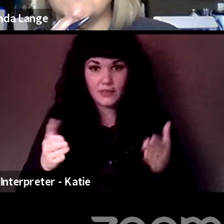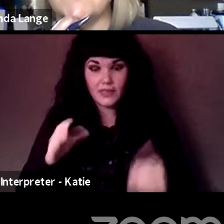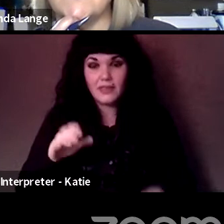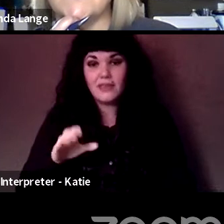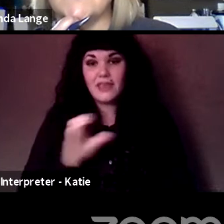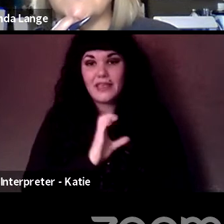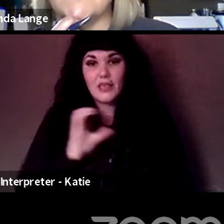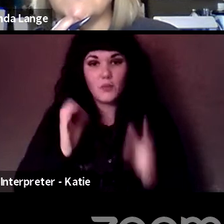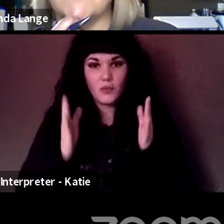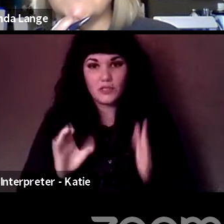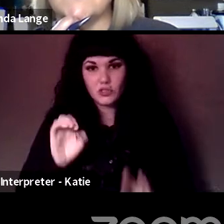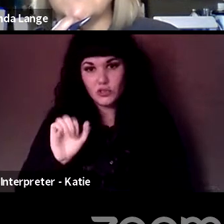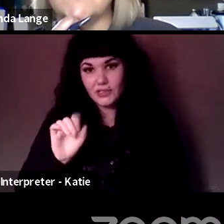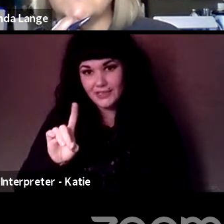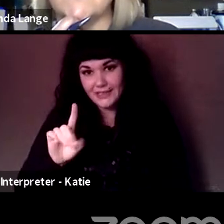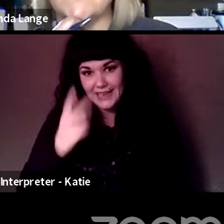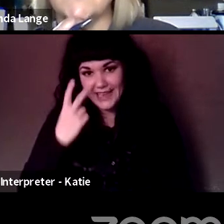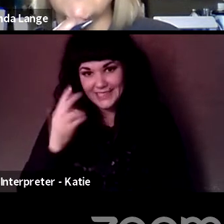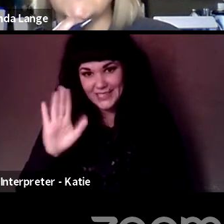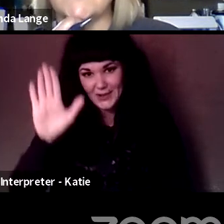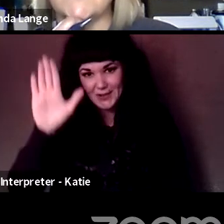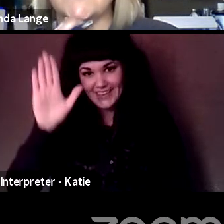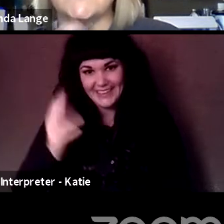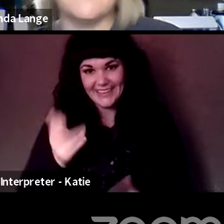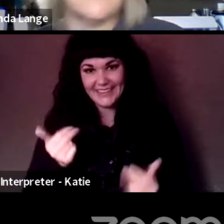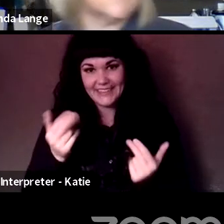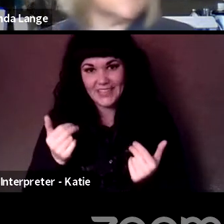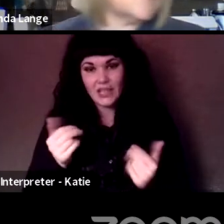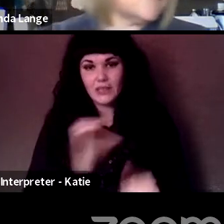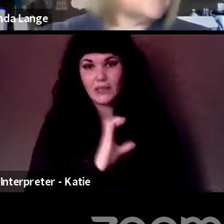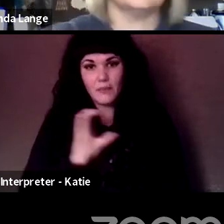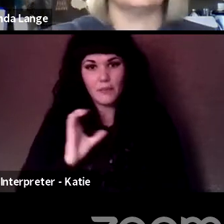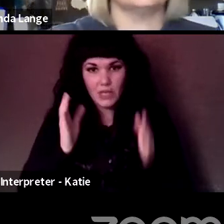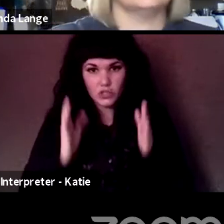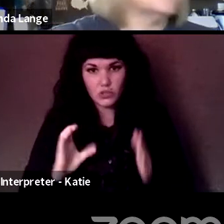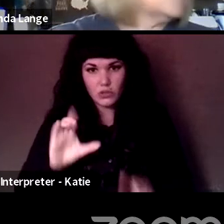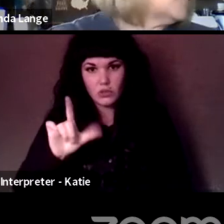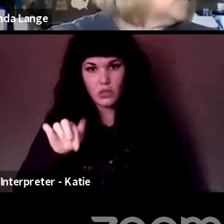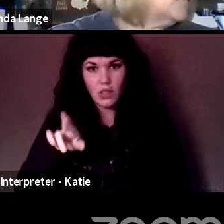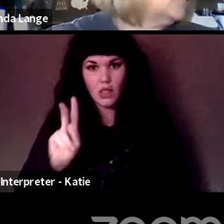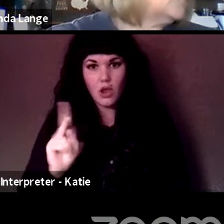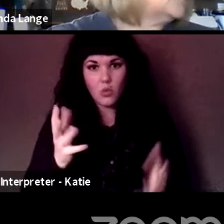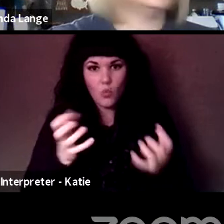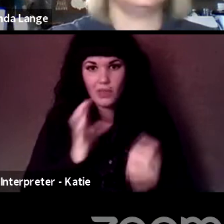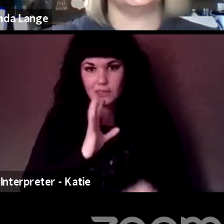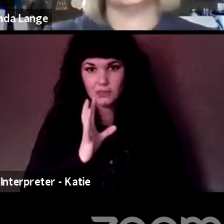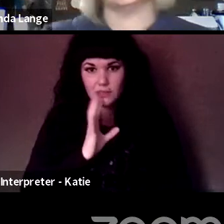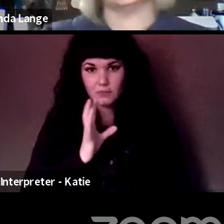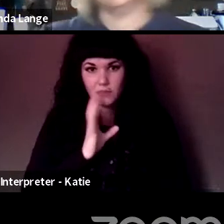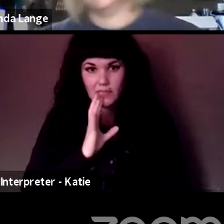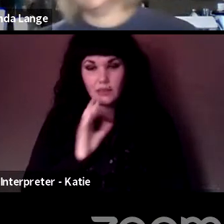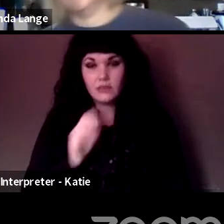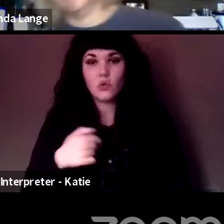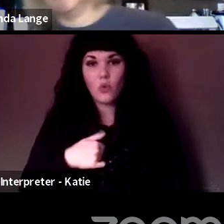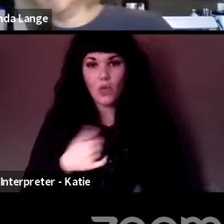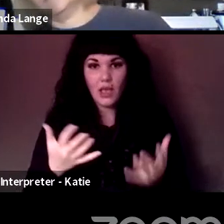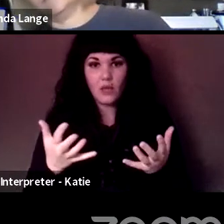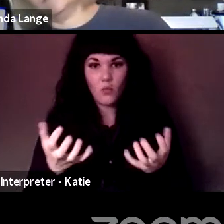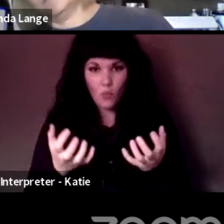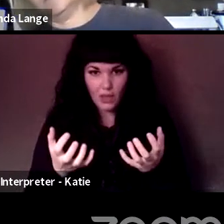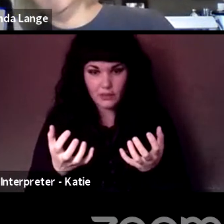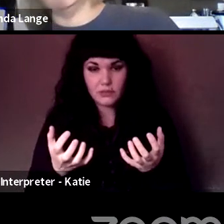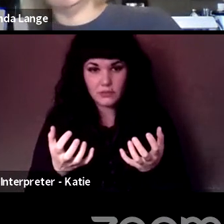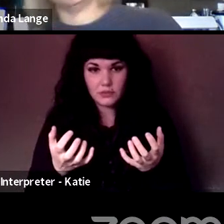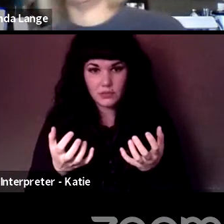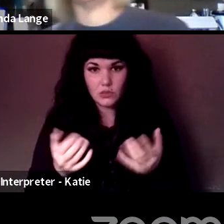There's Commissioner Clark wants to speak, and there are a lot of feelings. I wanted to step in to make sure this is a conversation of respect, of fairness,